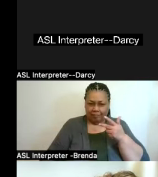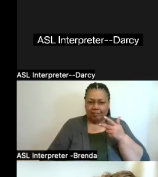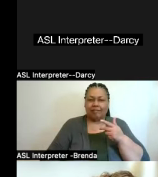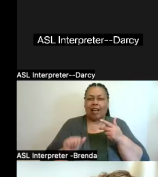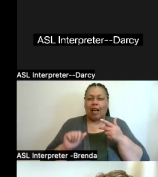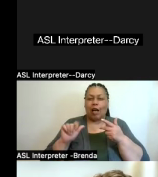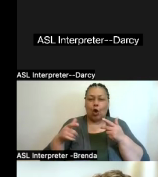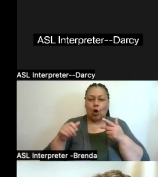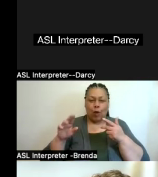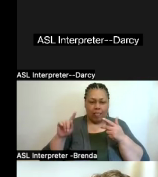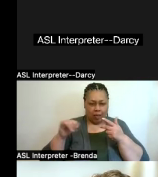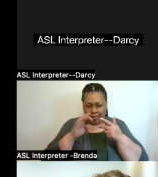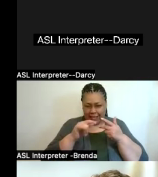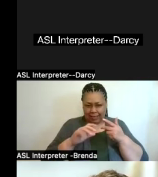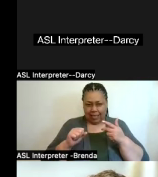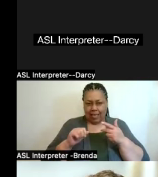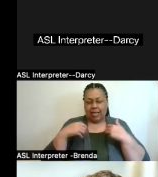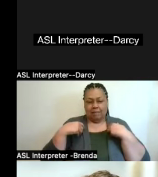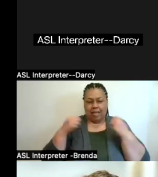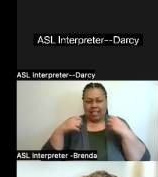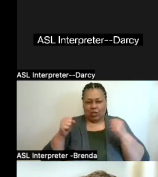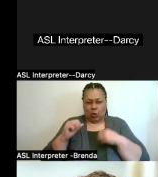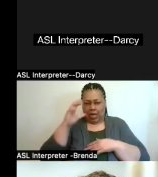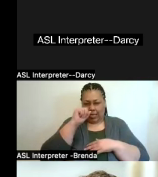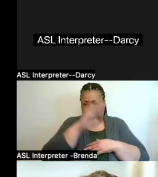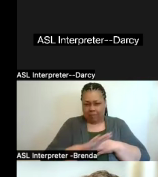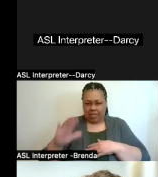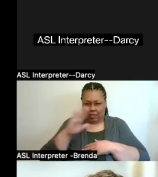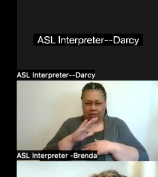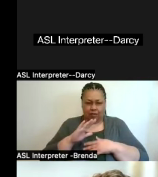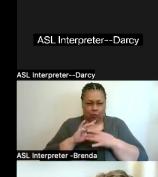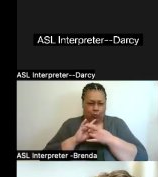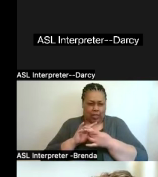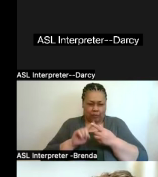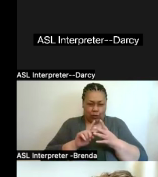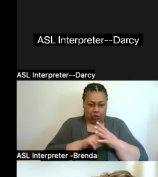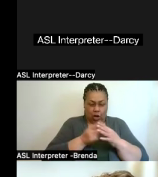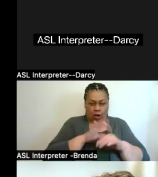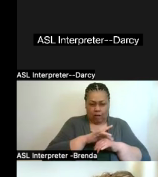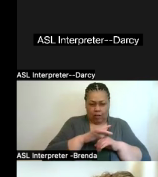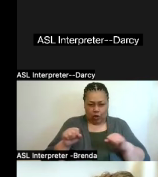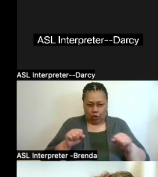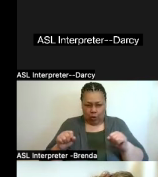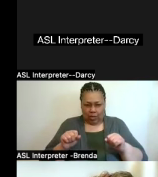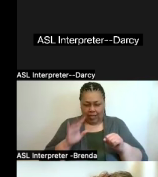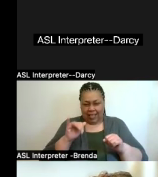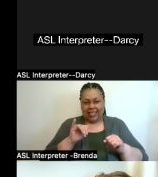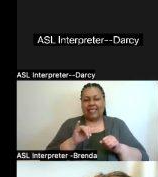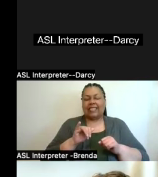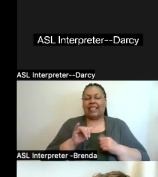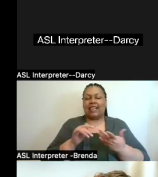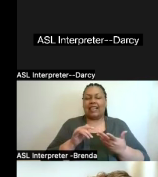the magnitude estimate as a function of time relative to the start of the earthquake. And this is a simulated